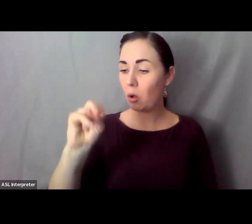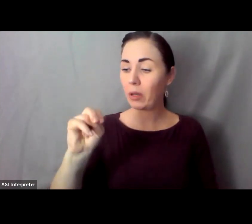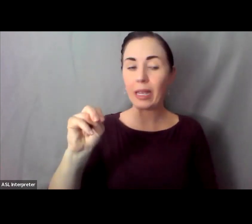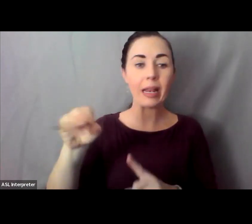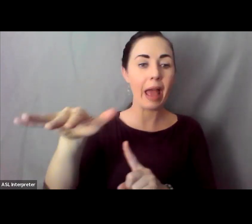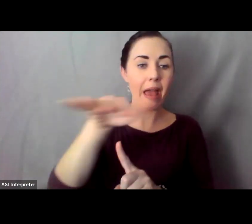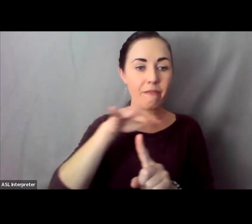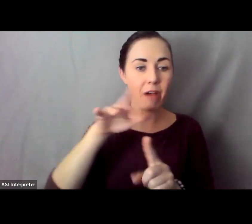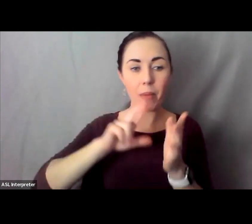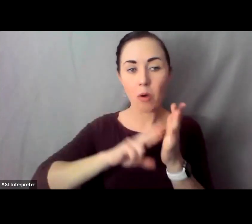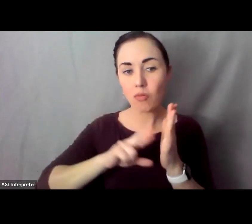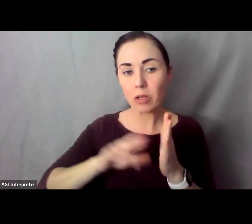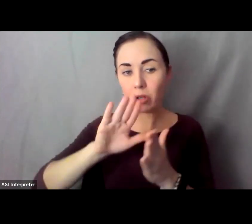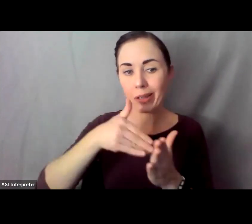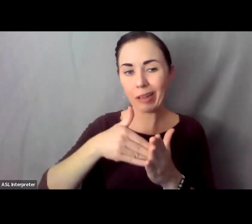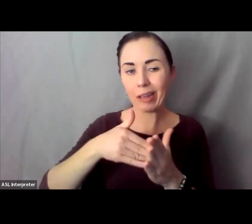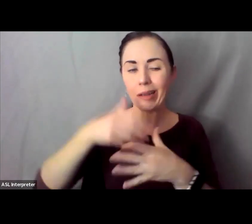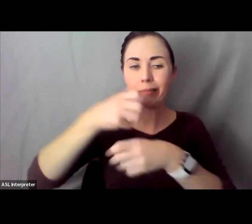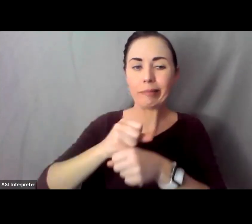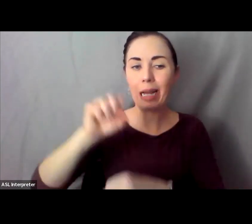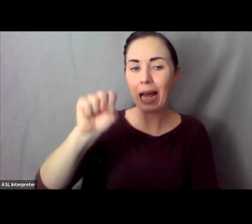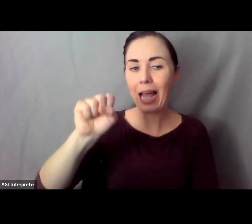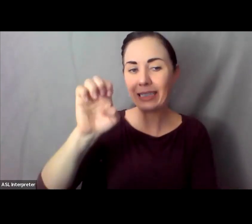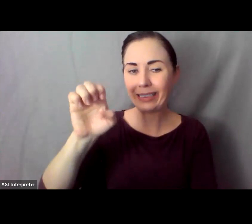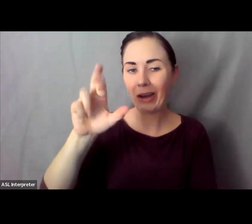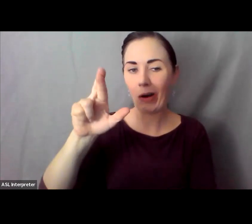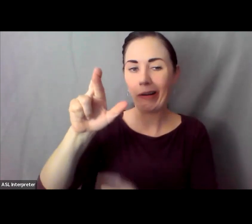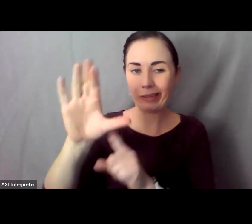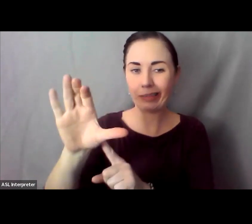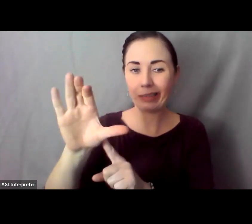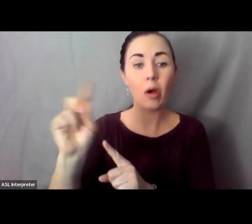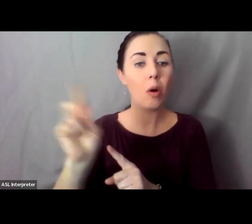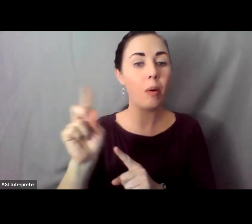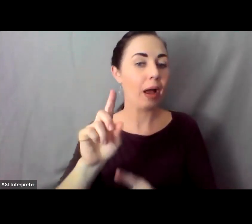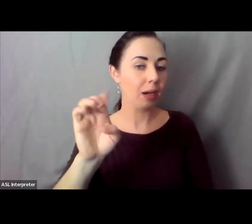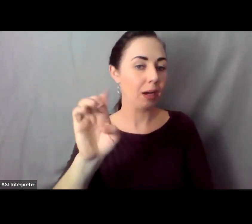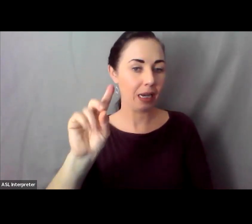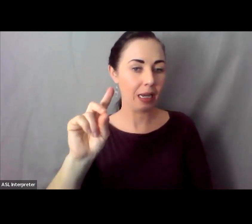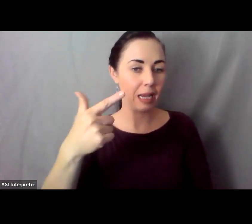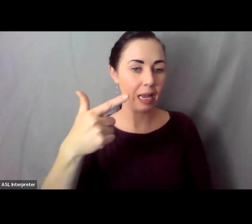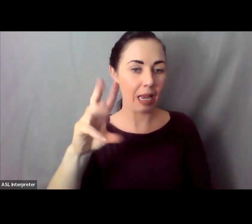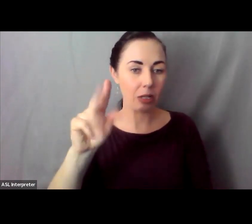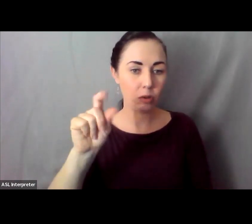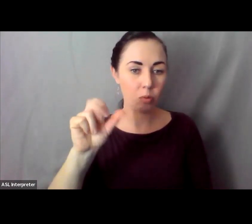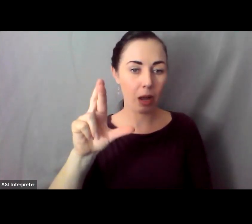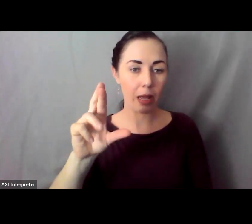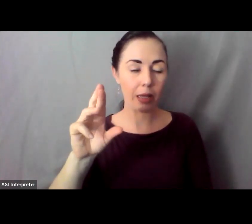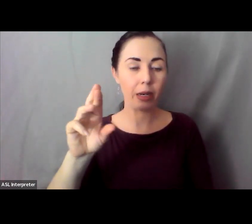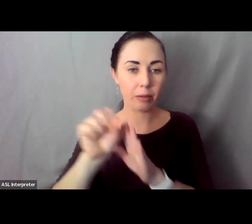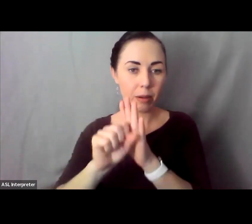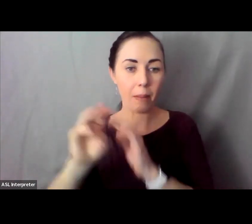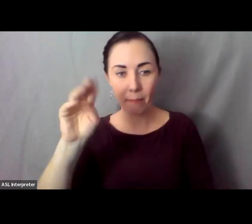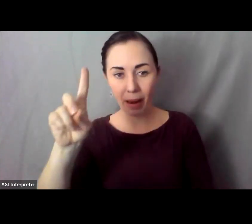which is called CERC. It's a lot easier to say. It's located in Edgewater, Maryland, which is south of